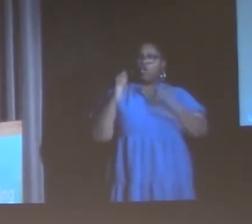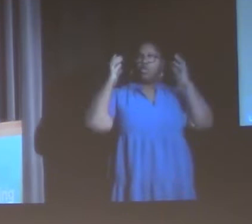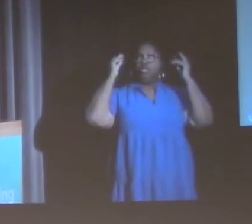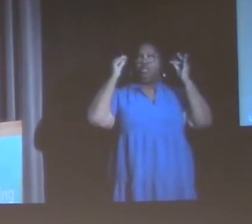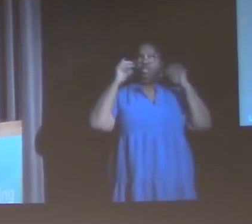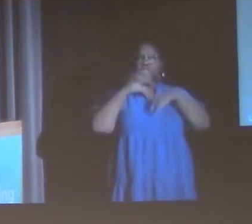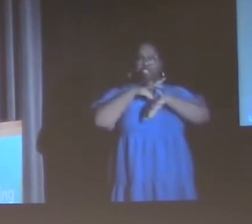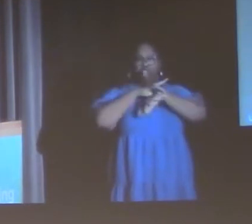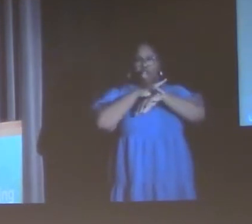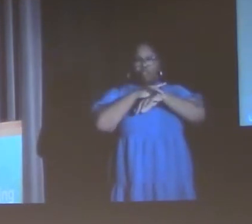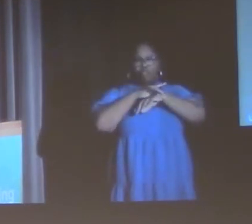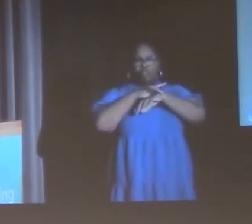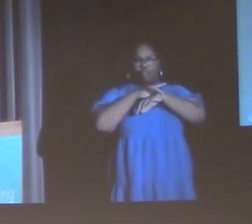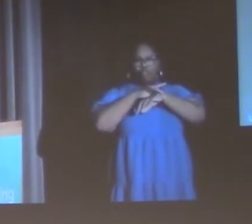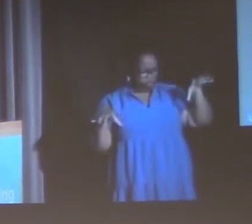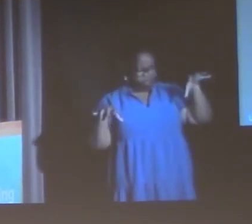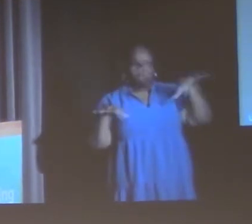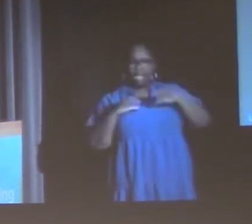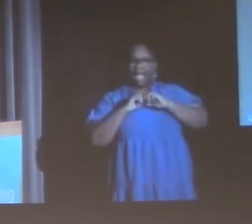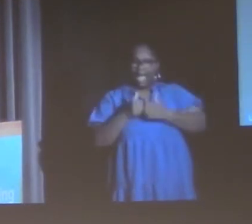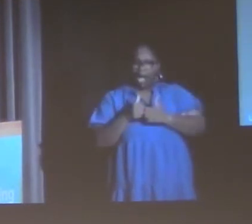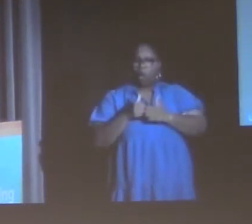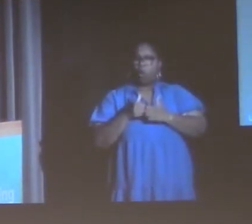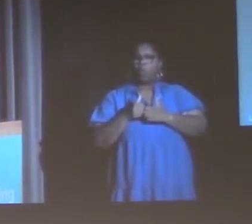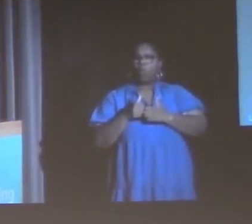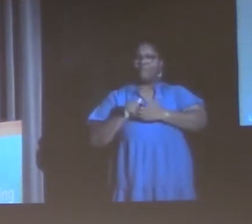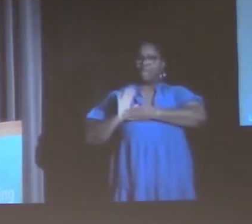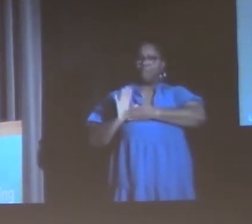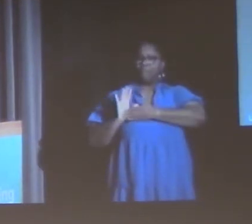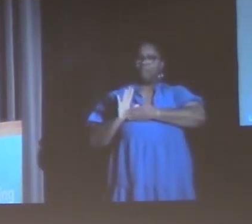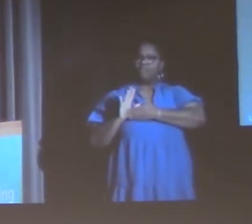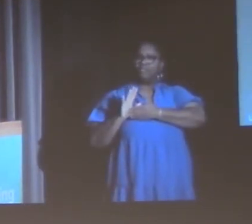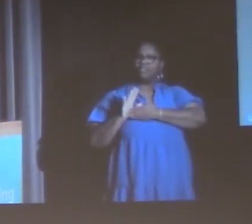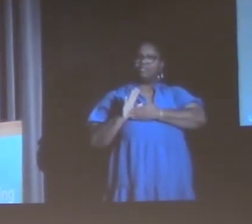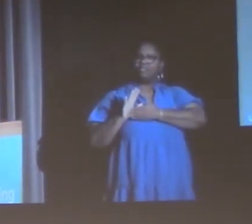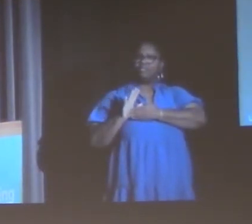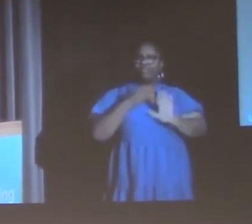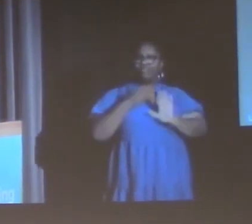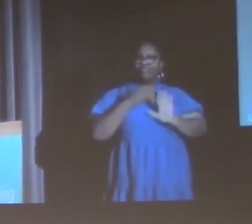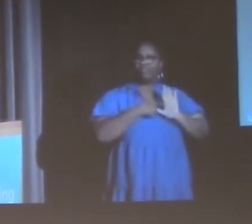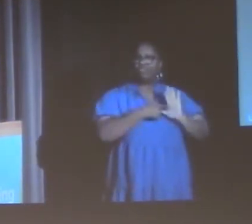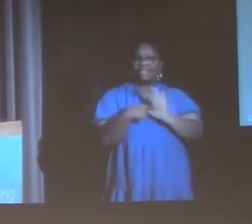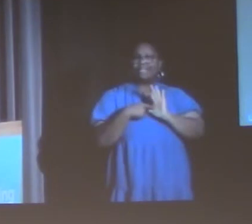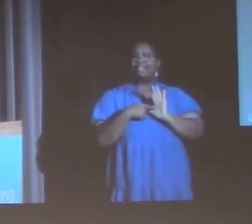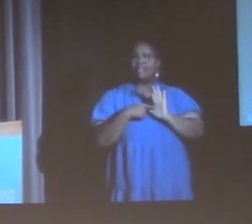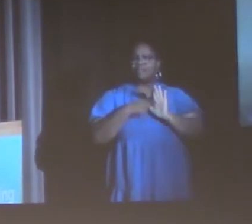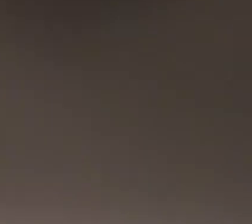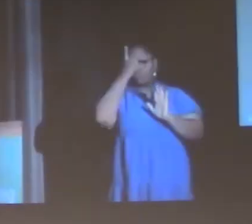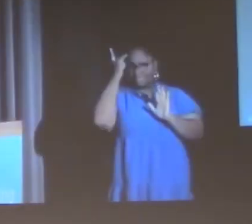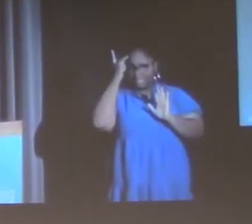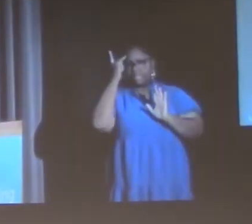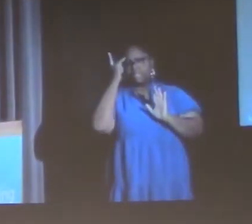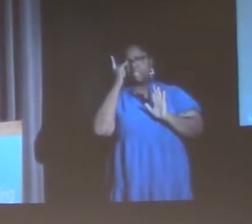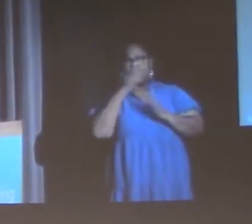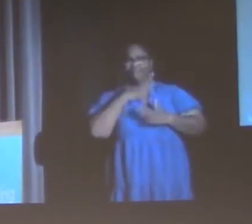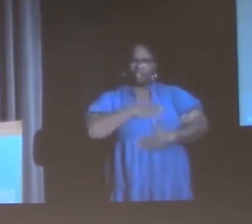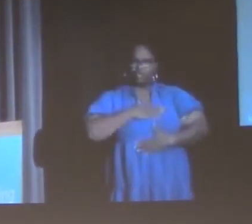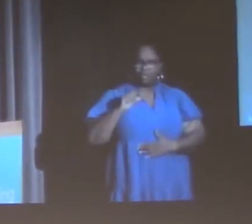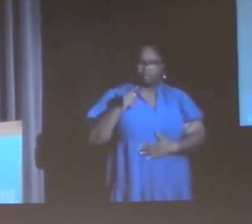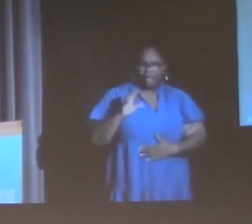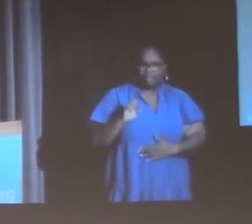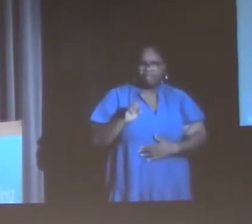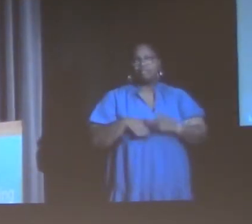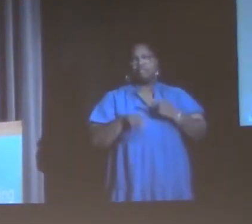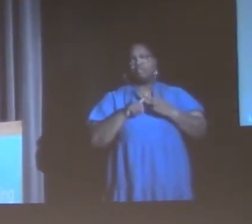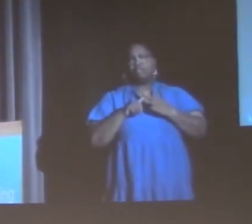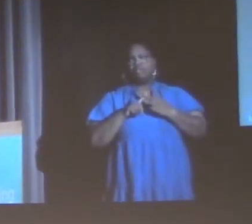the way we think about representing prisons, the physical space, or the impact of the prisons